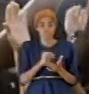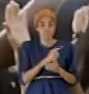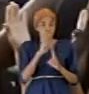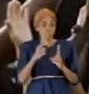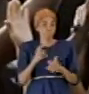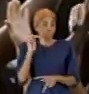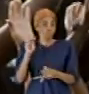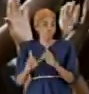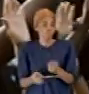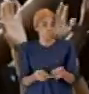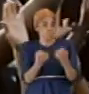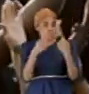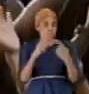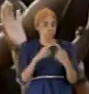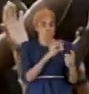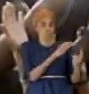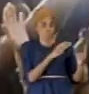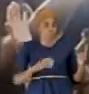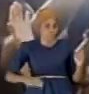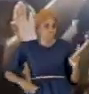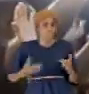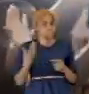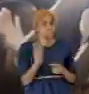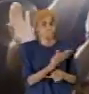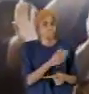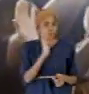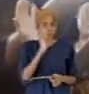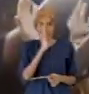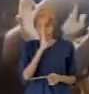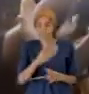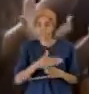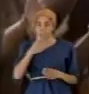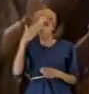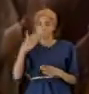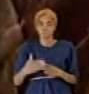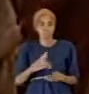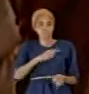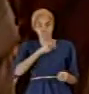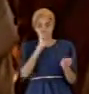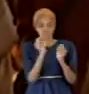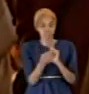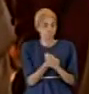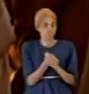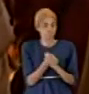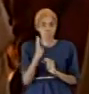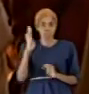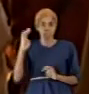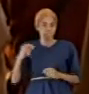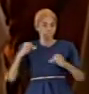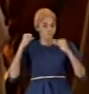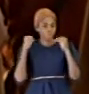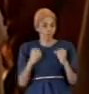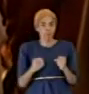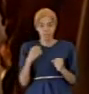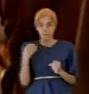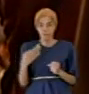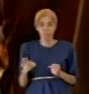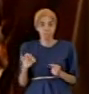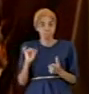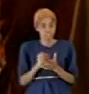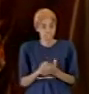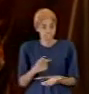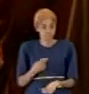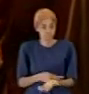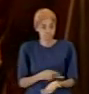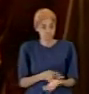people come to Christ, there will be a total transformation by the power of that